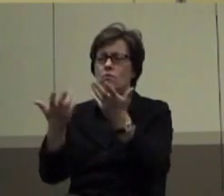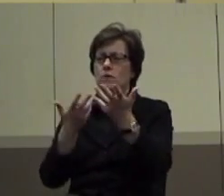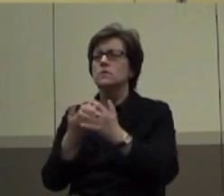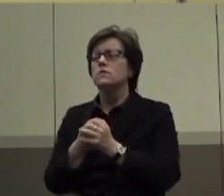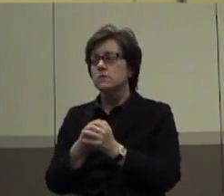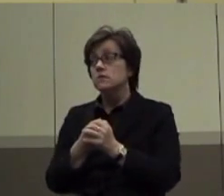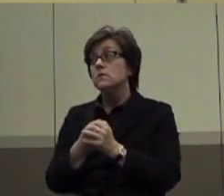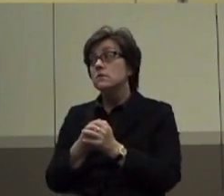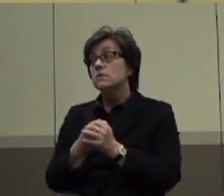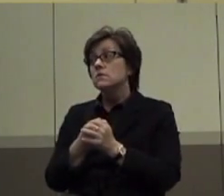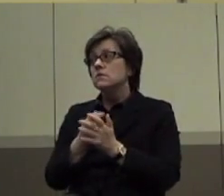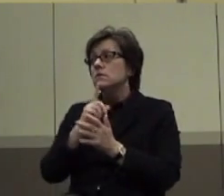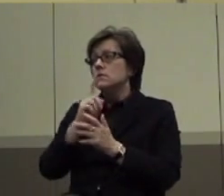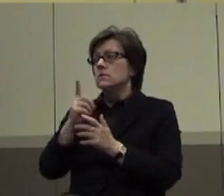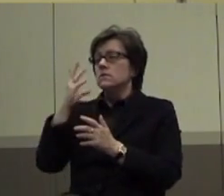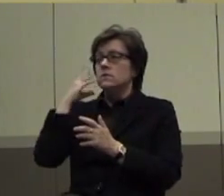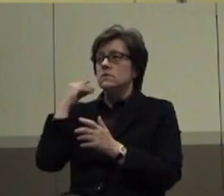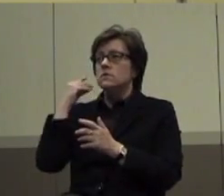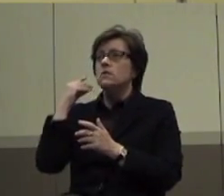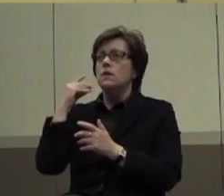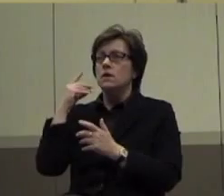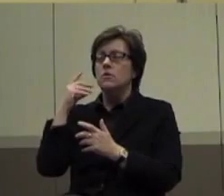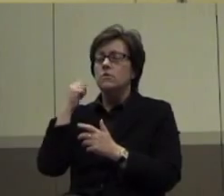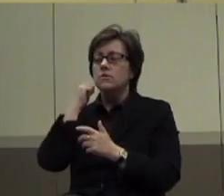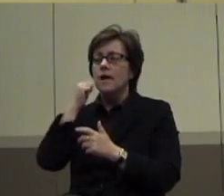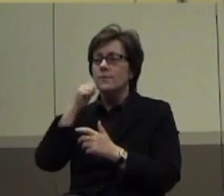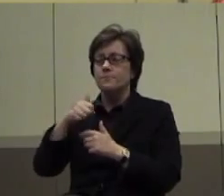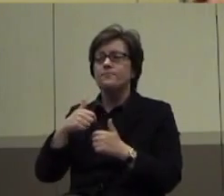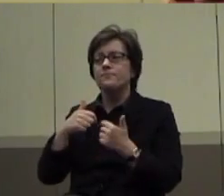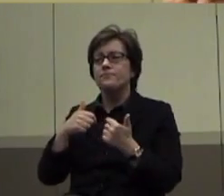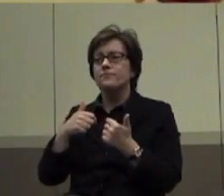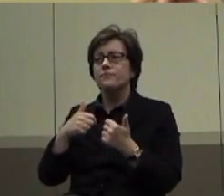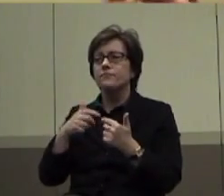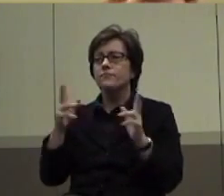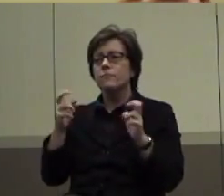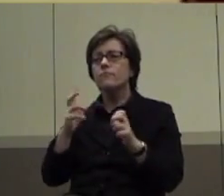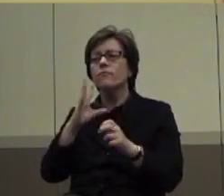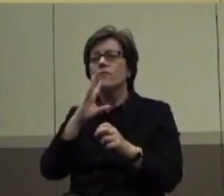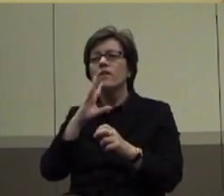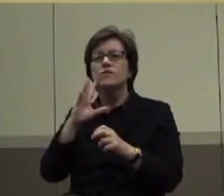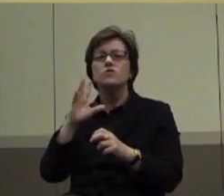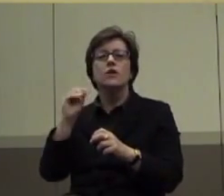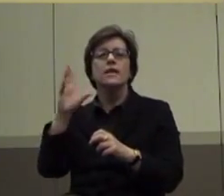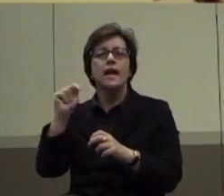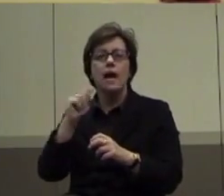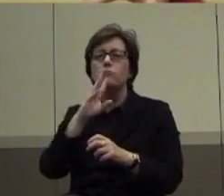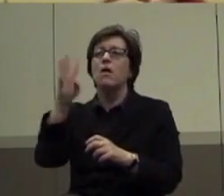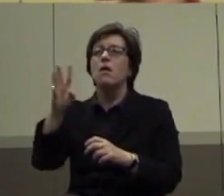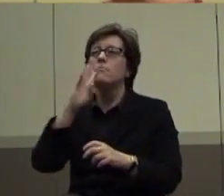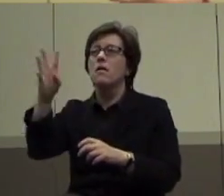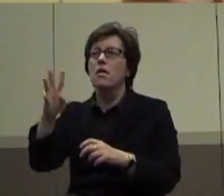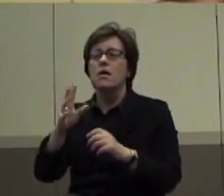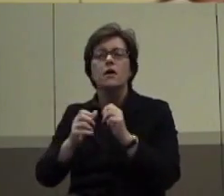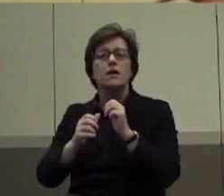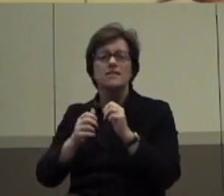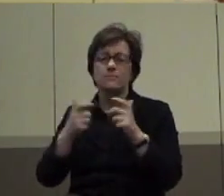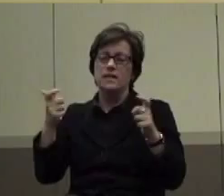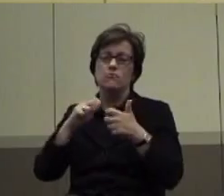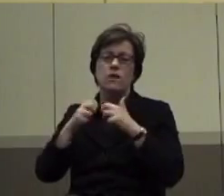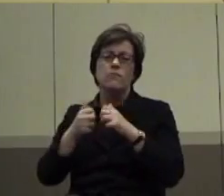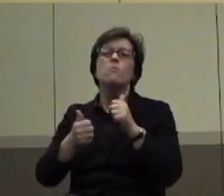It's very common if you get students, for example, I work with a lot of, talking out is a big issue for most kids in most general education